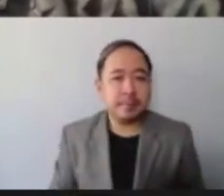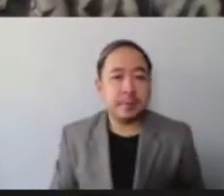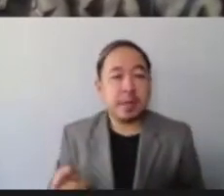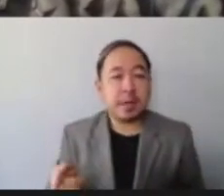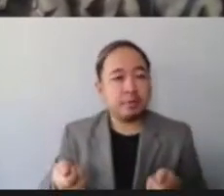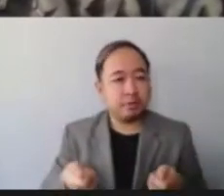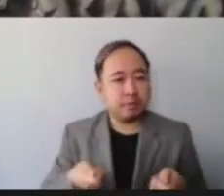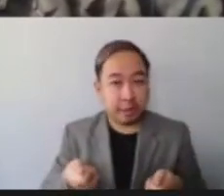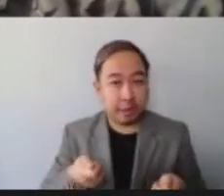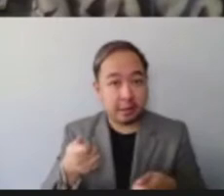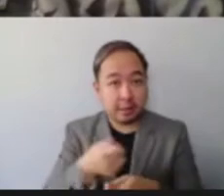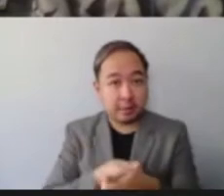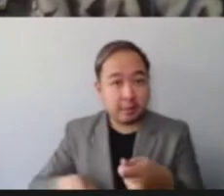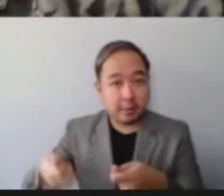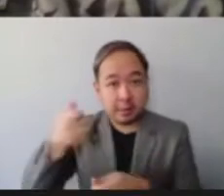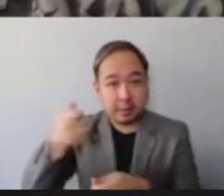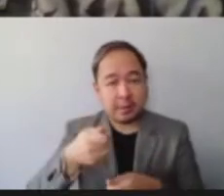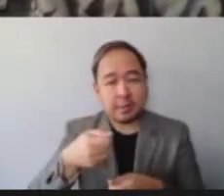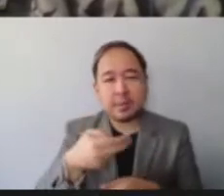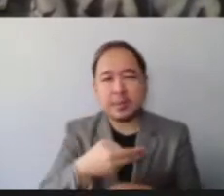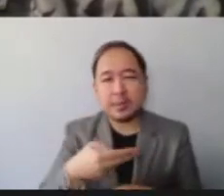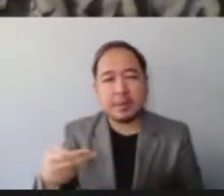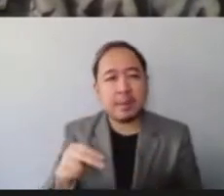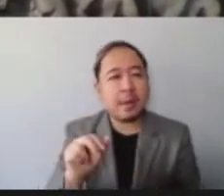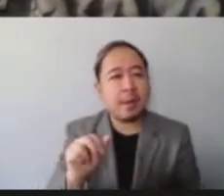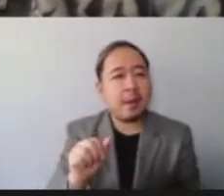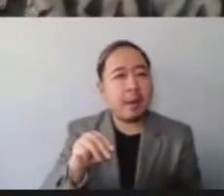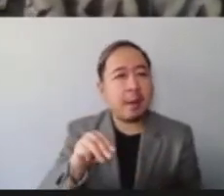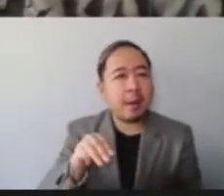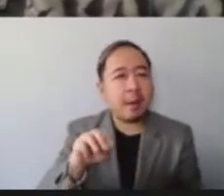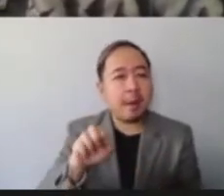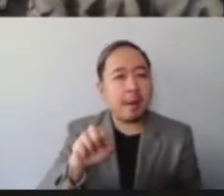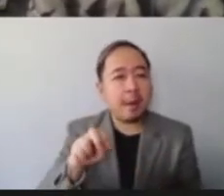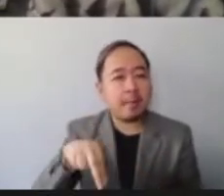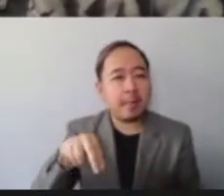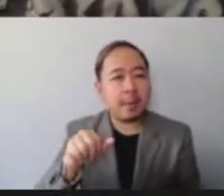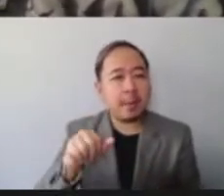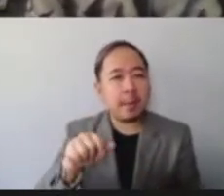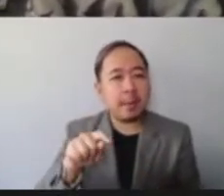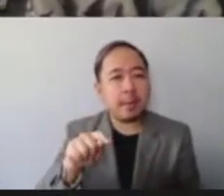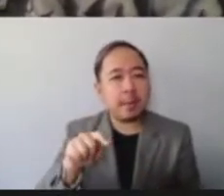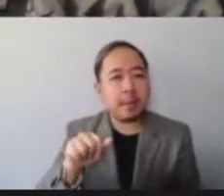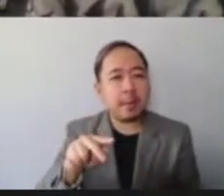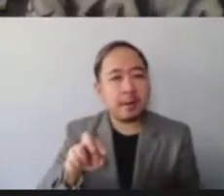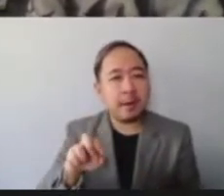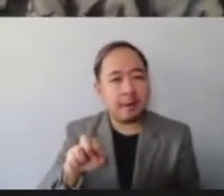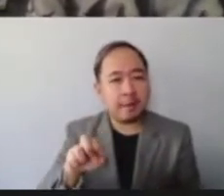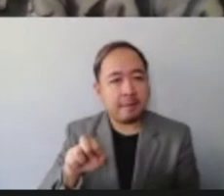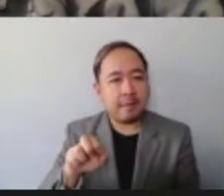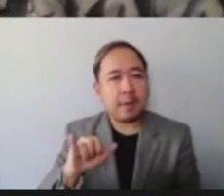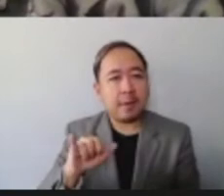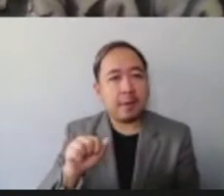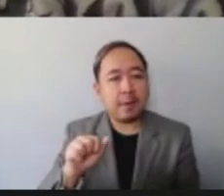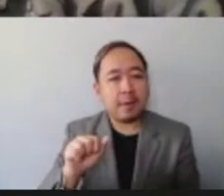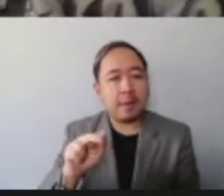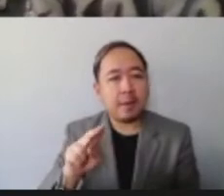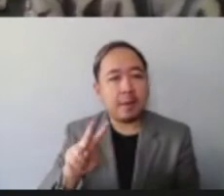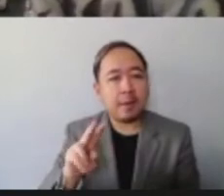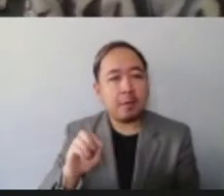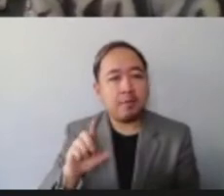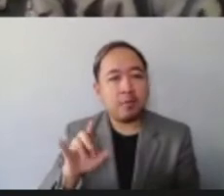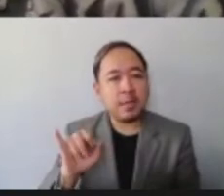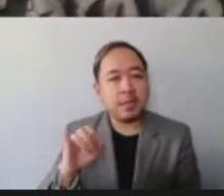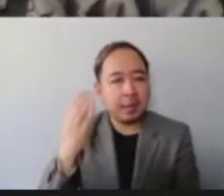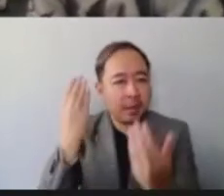Excellency Mr Aminata V yawali Ambassador and permanent representative to escape